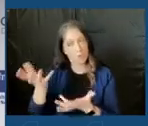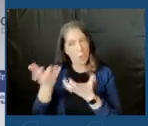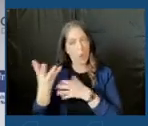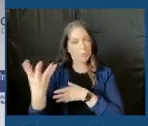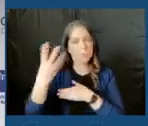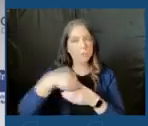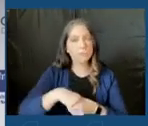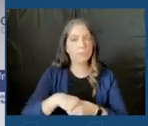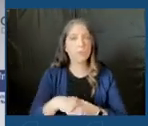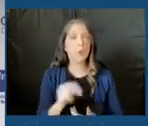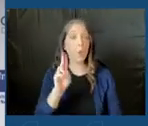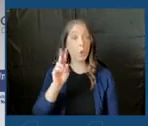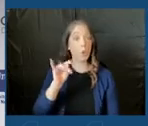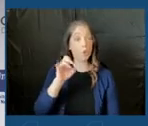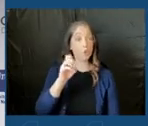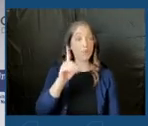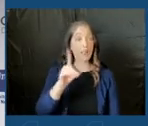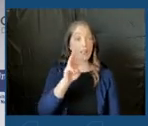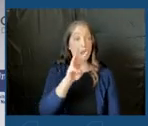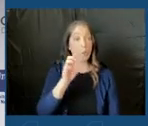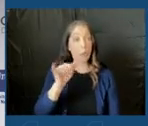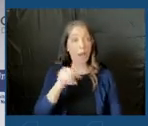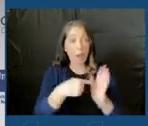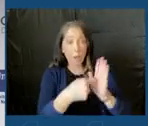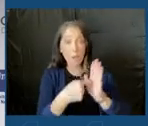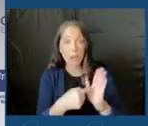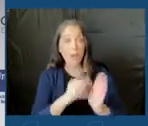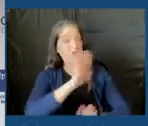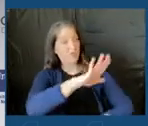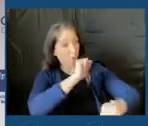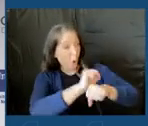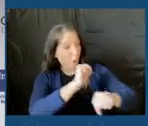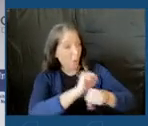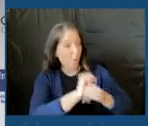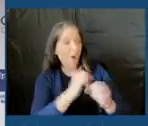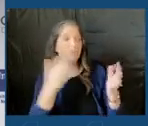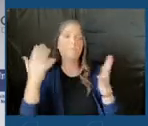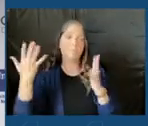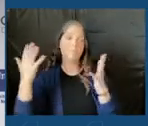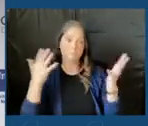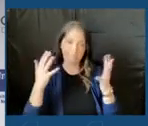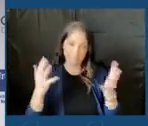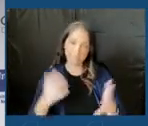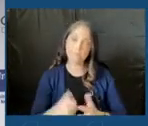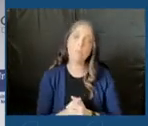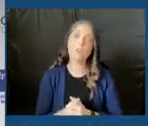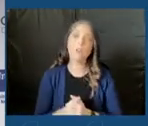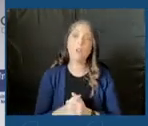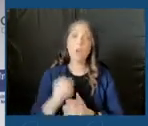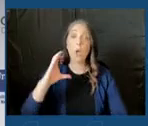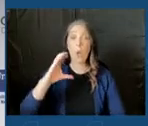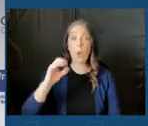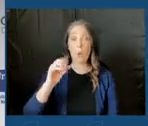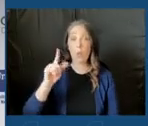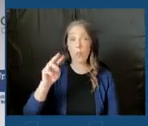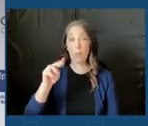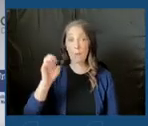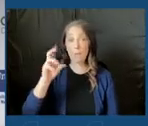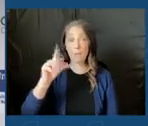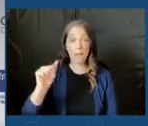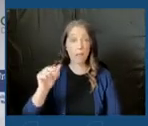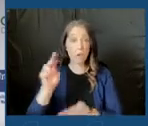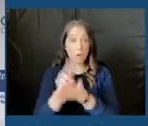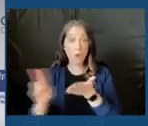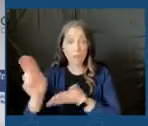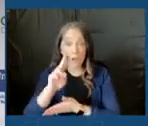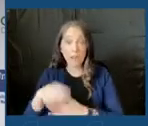United Way represented and all the work that you're doing there. And Columbia University and Reverend English,